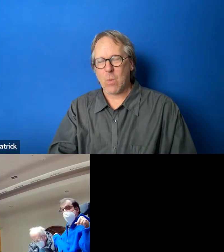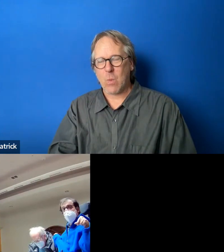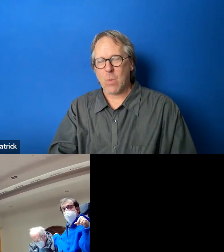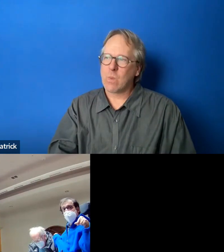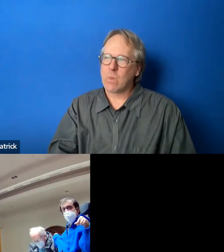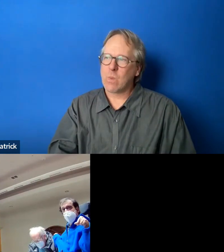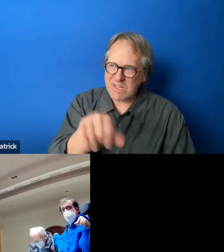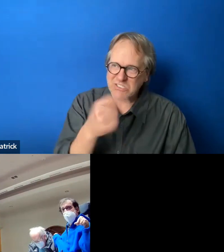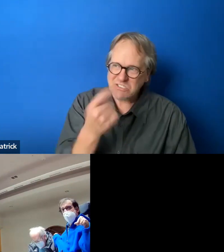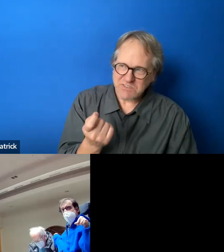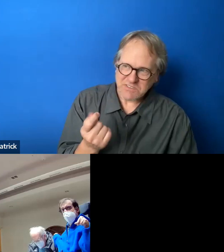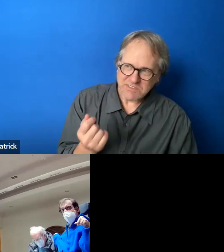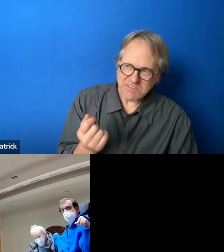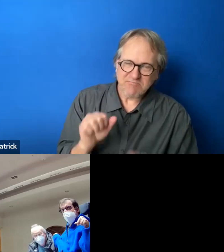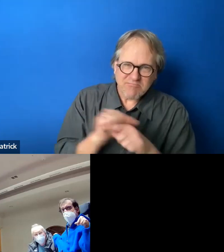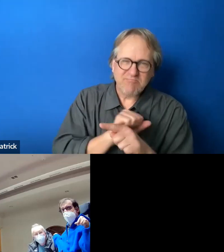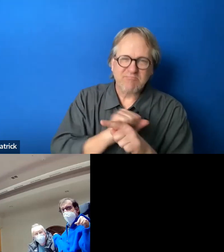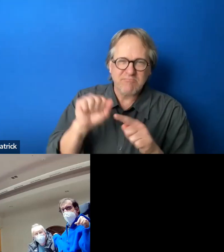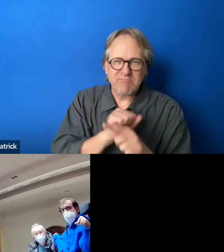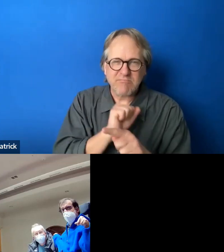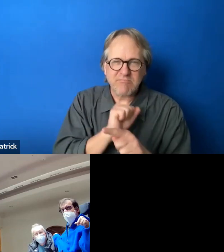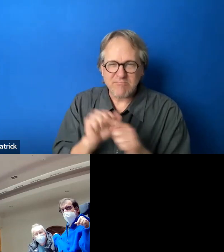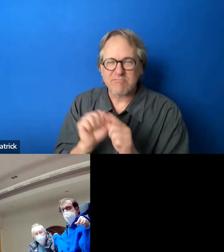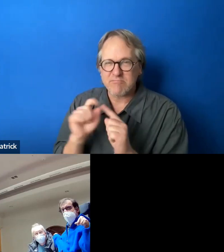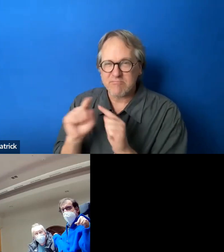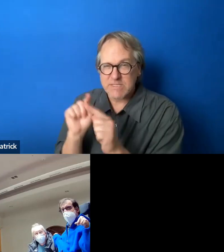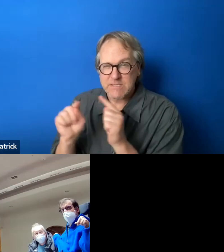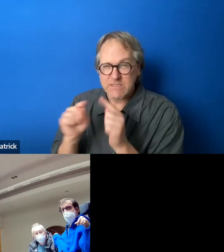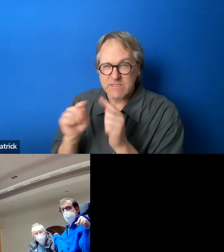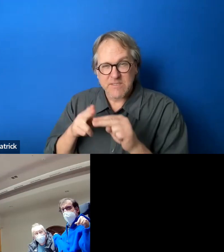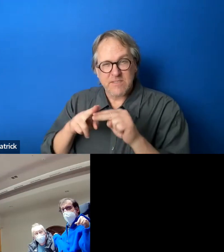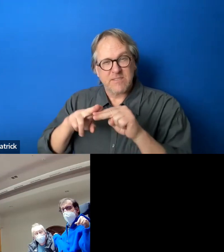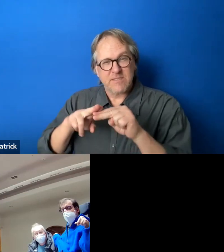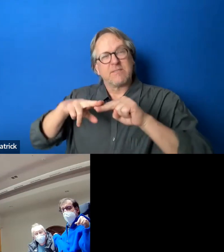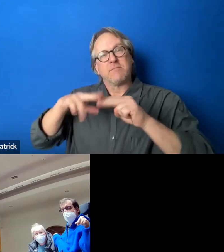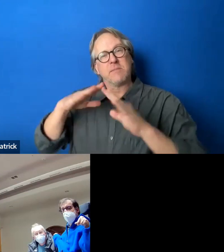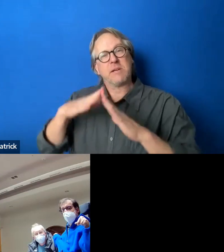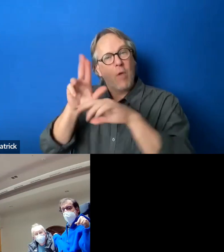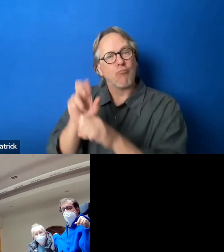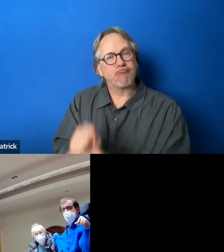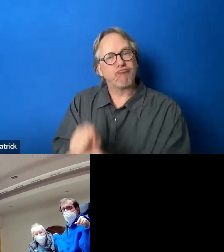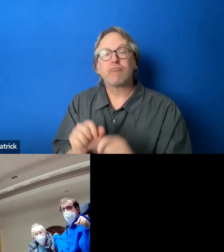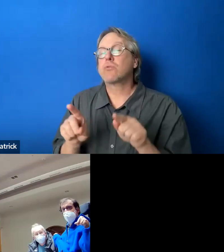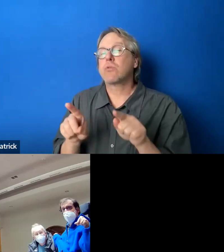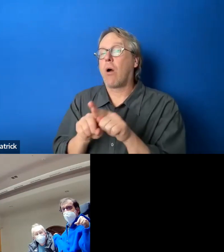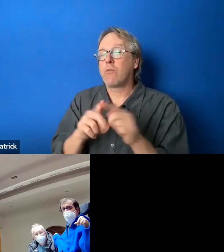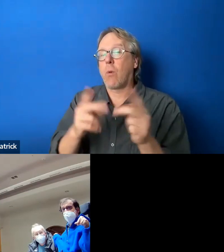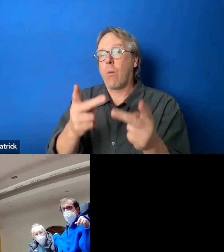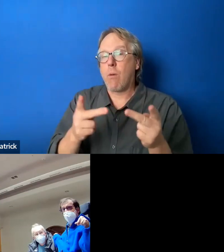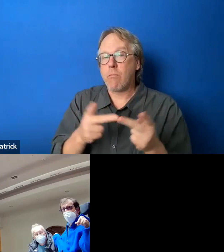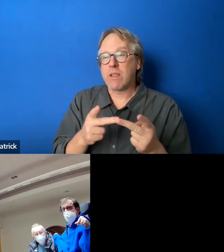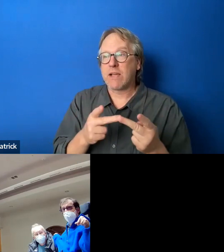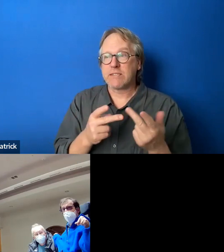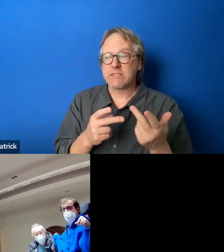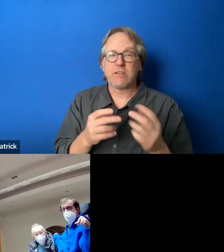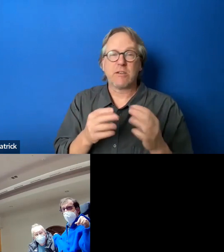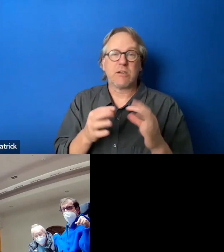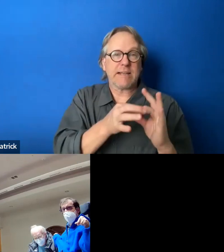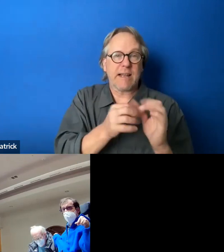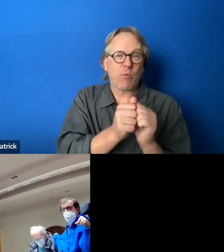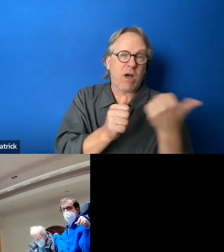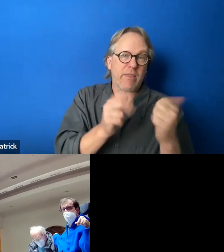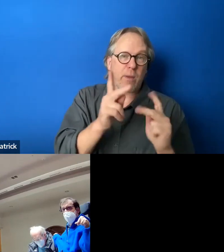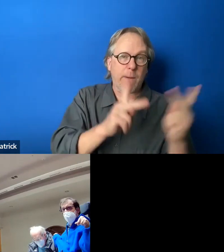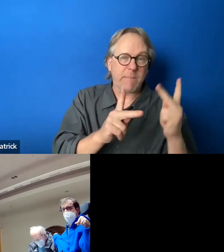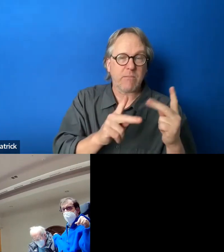Having places where you can talk about it to others, you know, other places where you're connected with other people who just